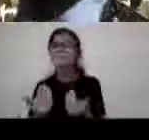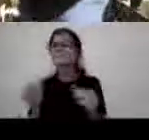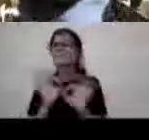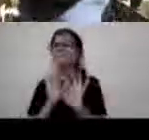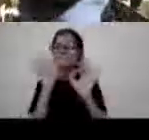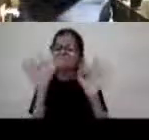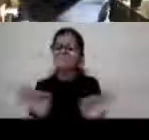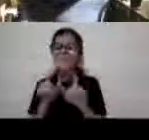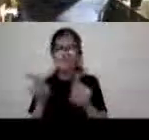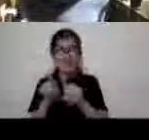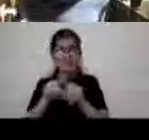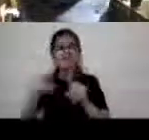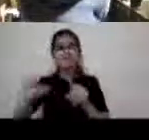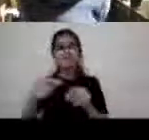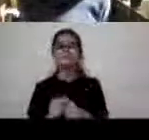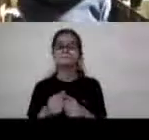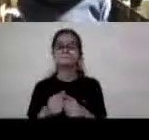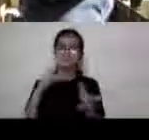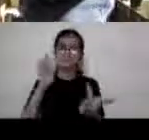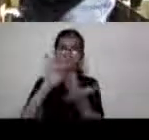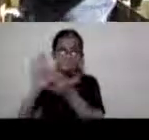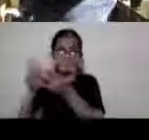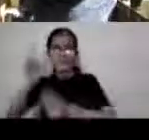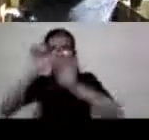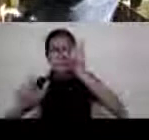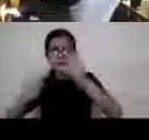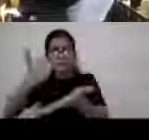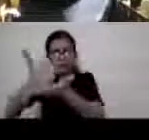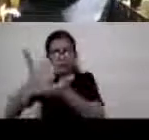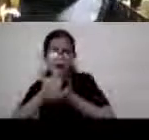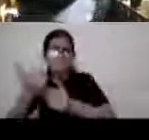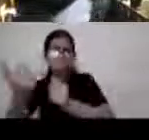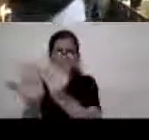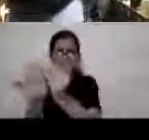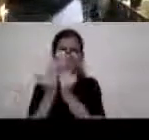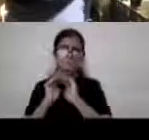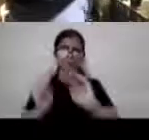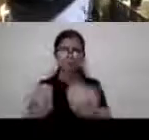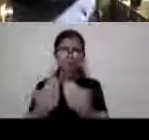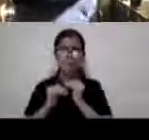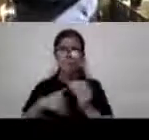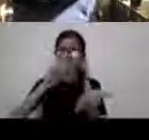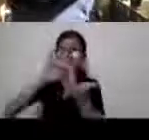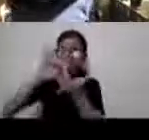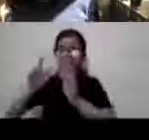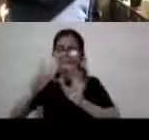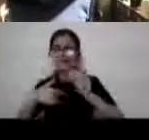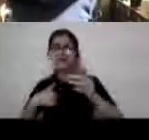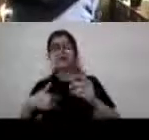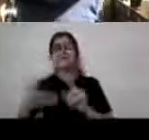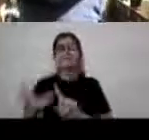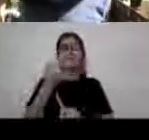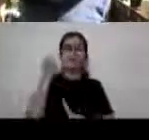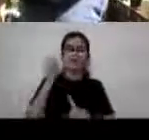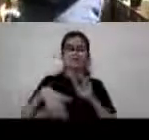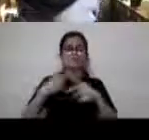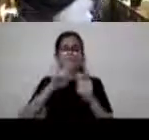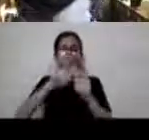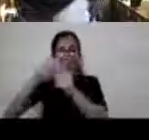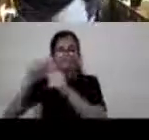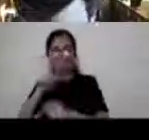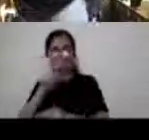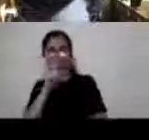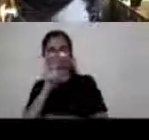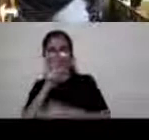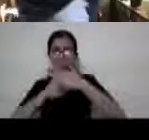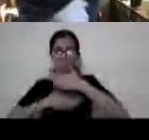to a contact person, they can get help and they can find space where they can work in silent.